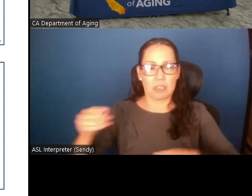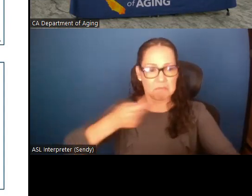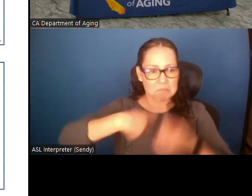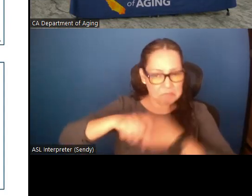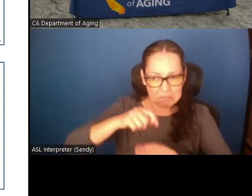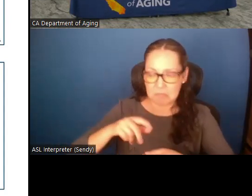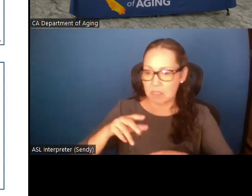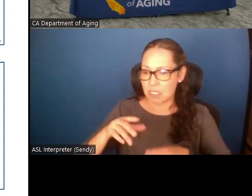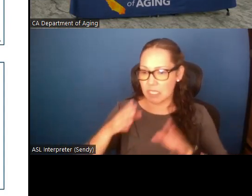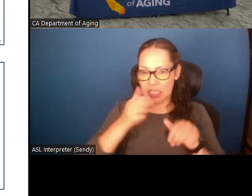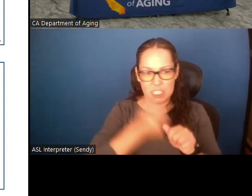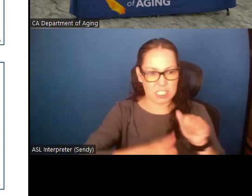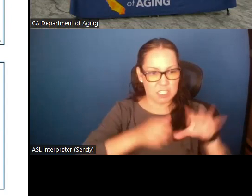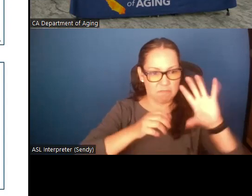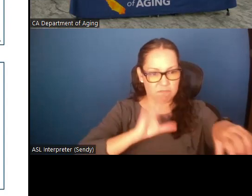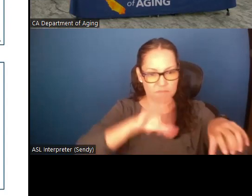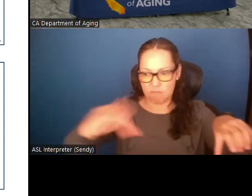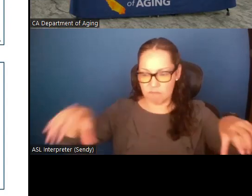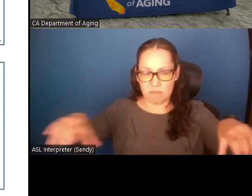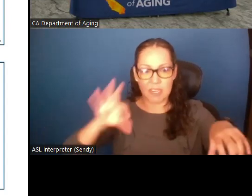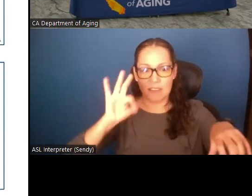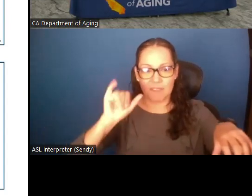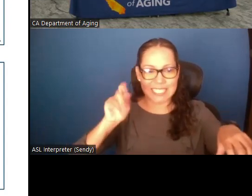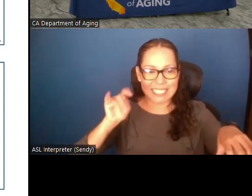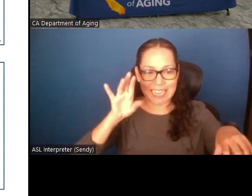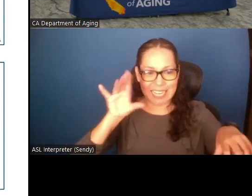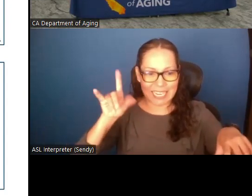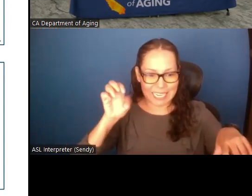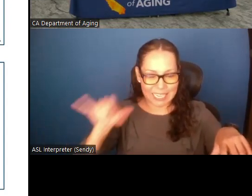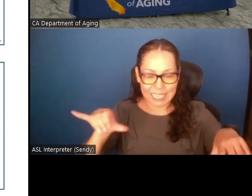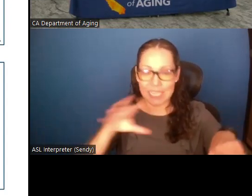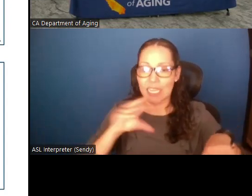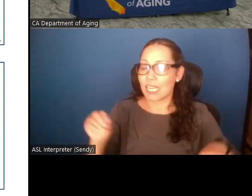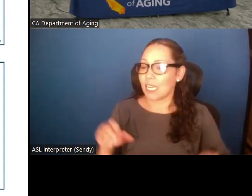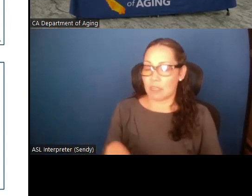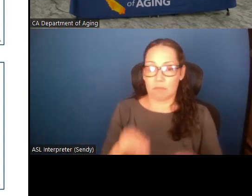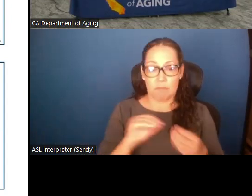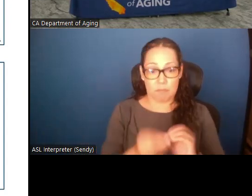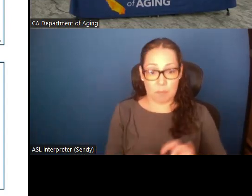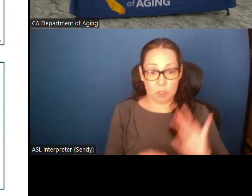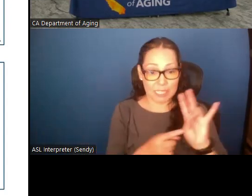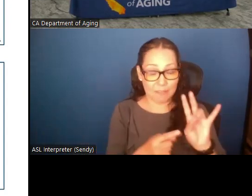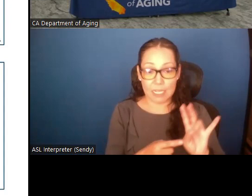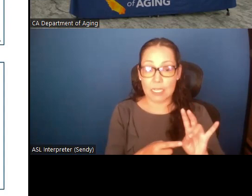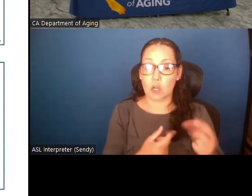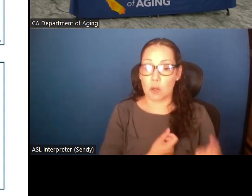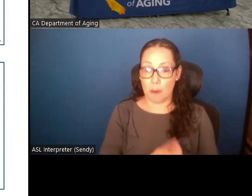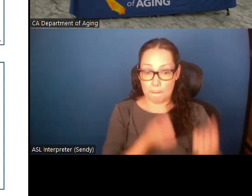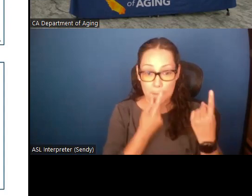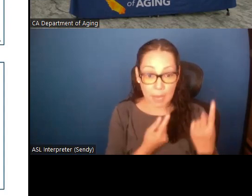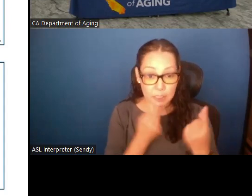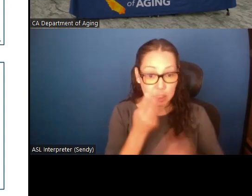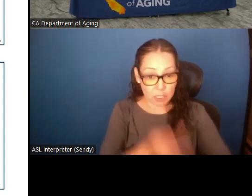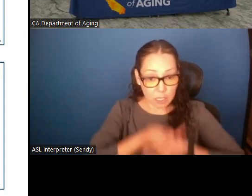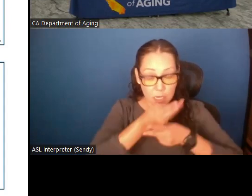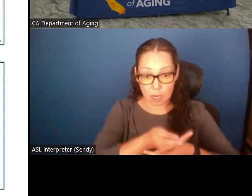given time. Principle 7 states that when compassionate care is needed and acknowledged, the importance